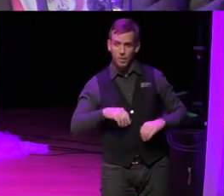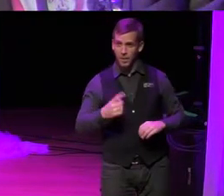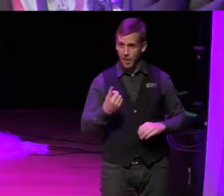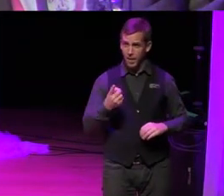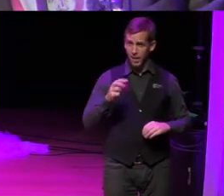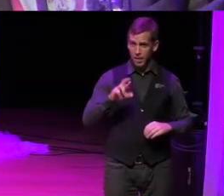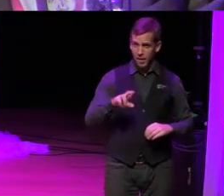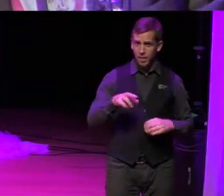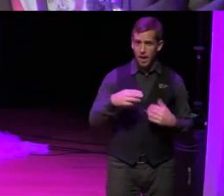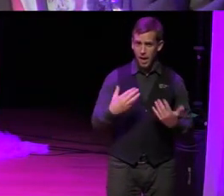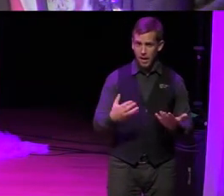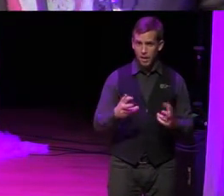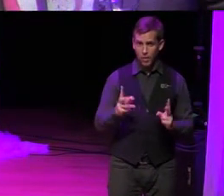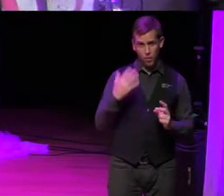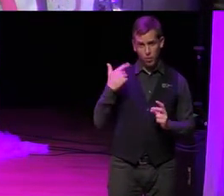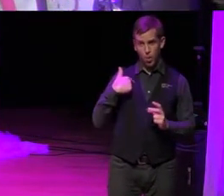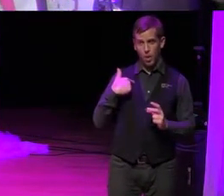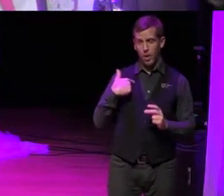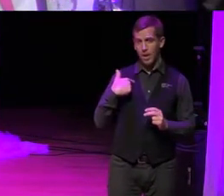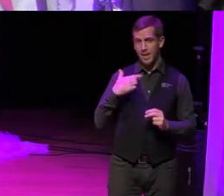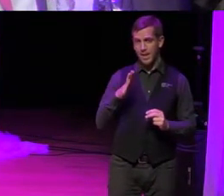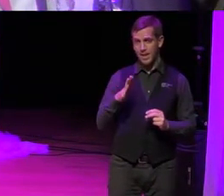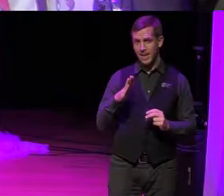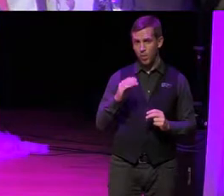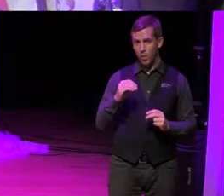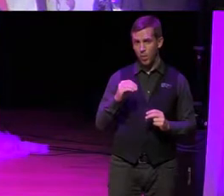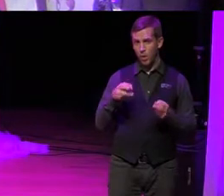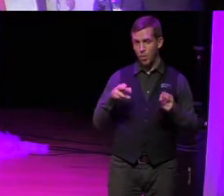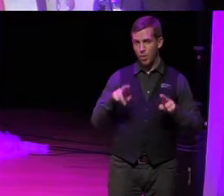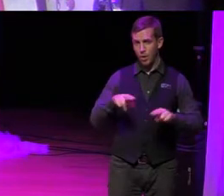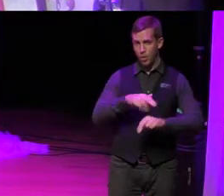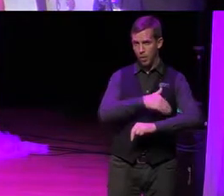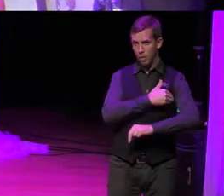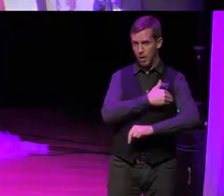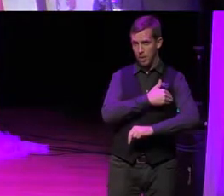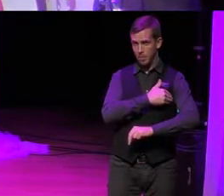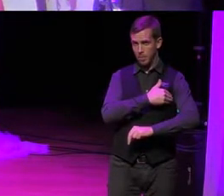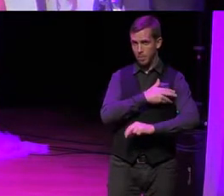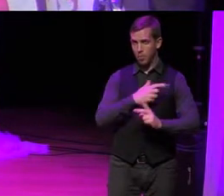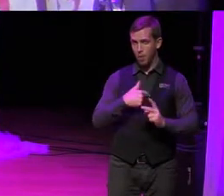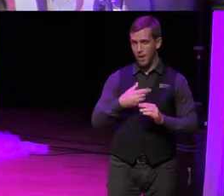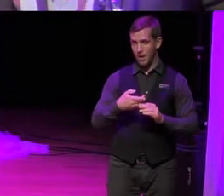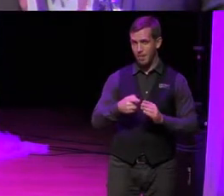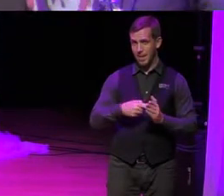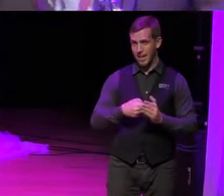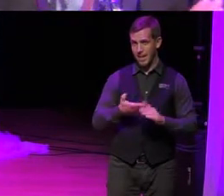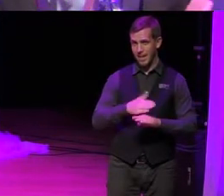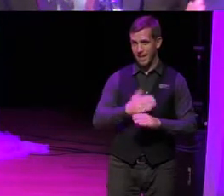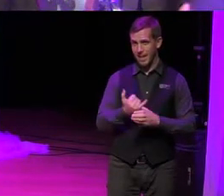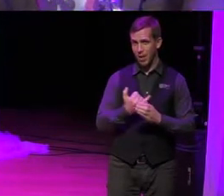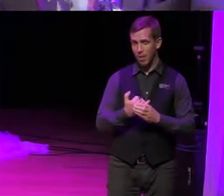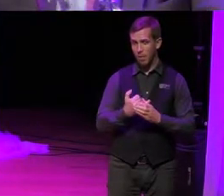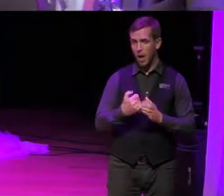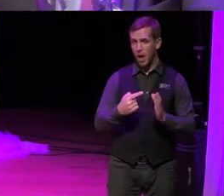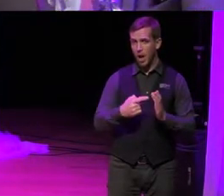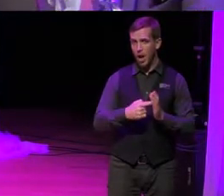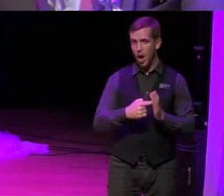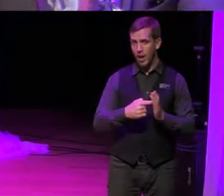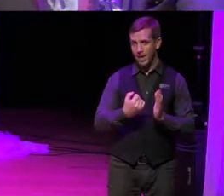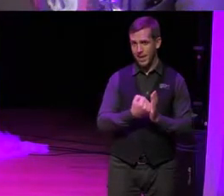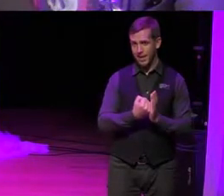as public protector and law reform specialist are the areas of corruption that are